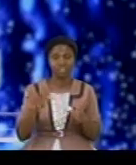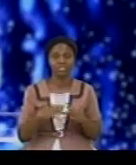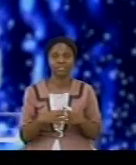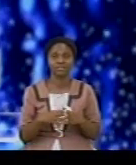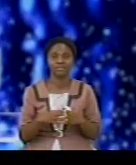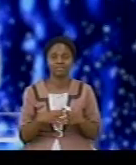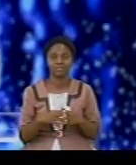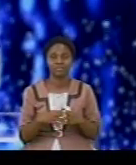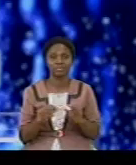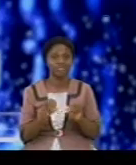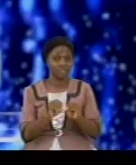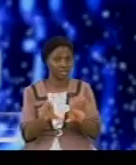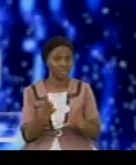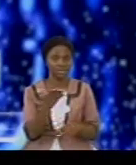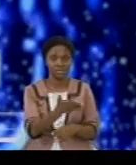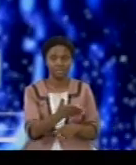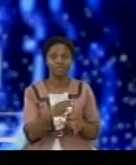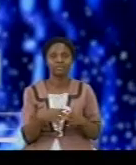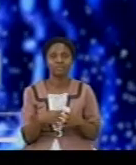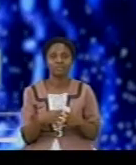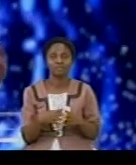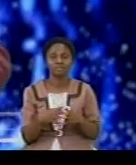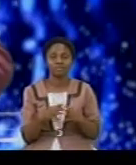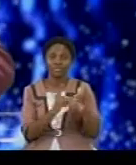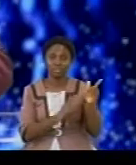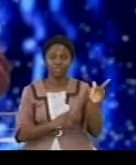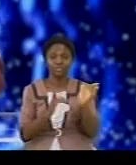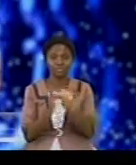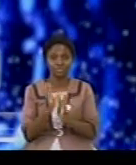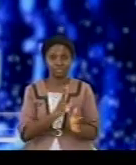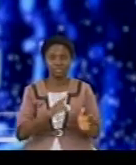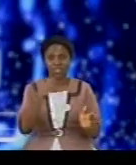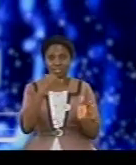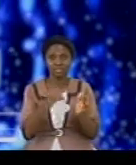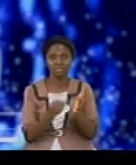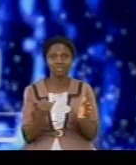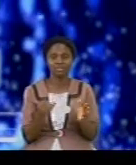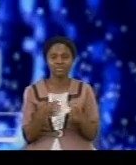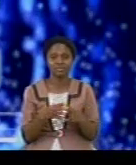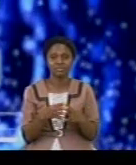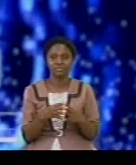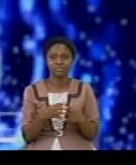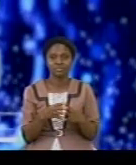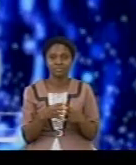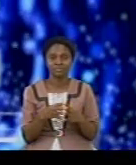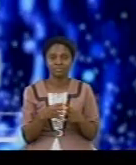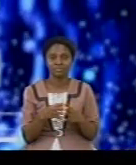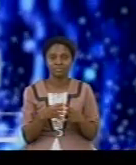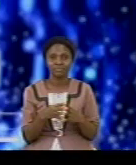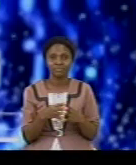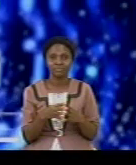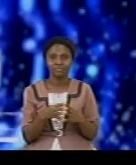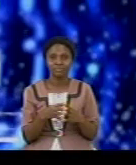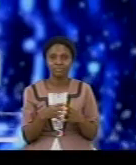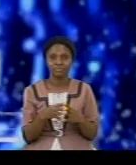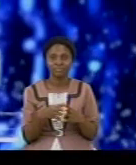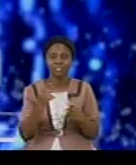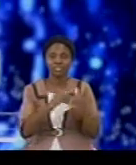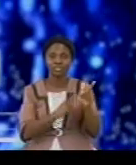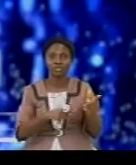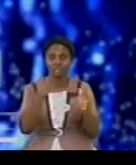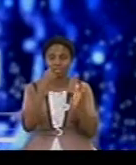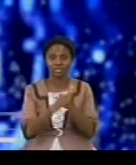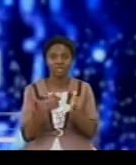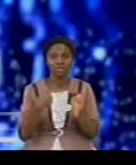Very clearly there, the Lord Christ says it, it's a thing of joy. He himself says we should rejoice, or the Lord says we should rejoice